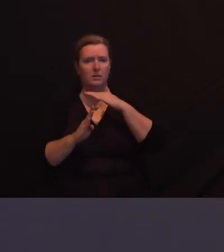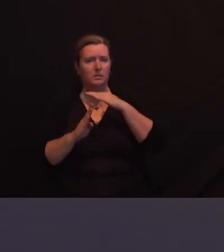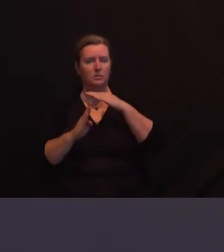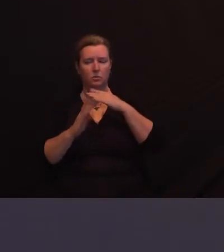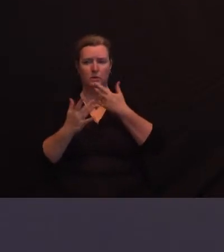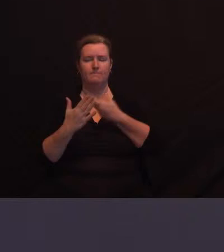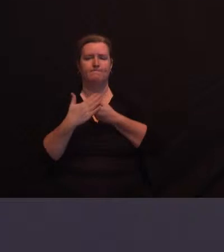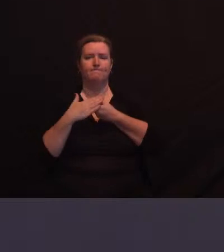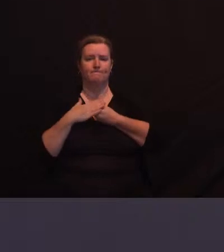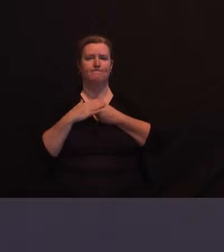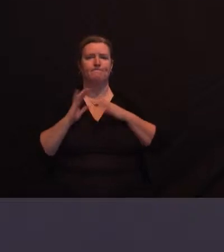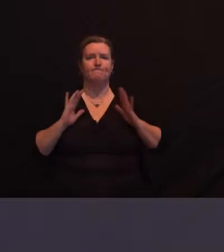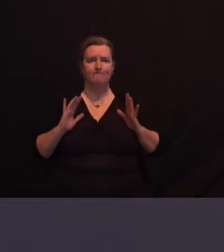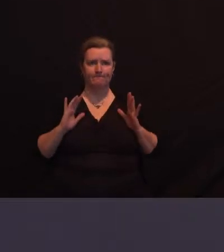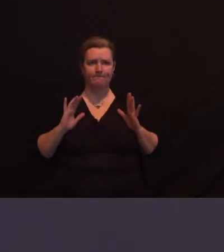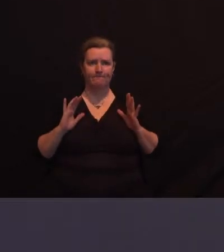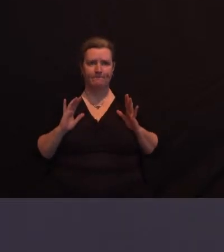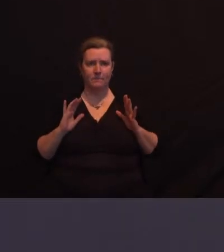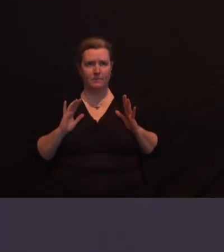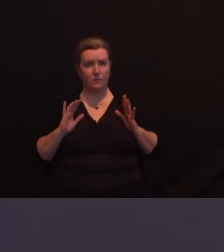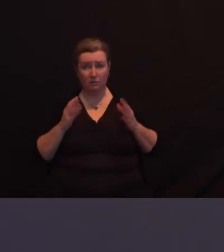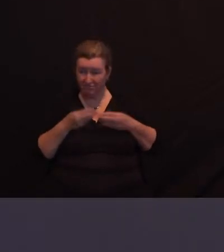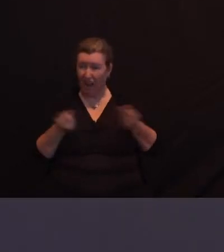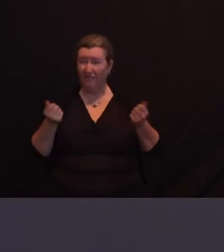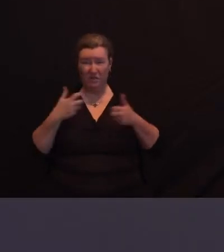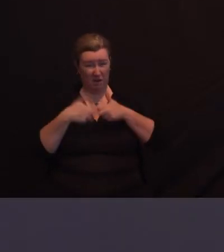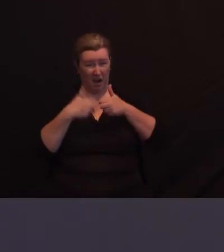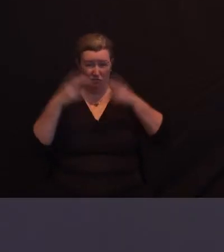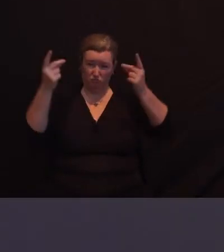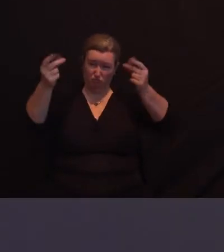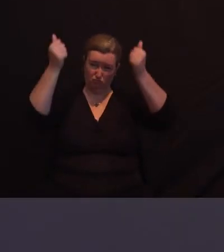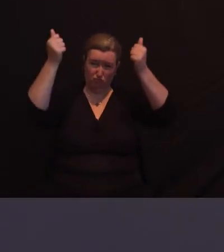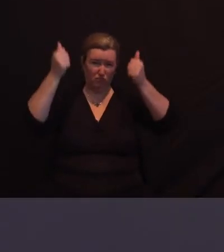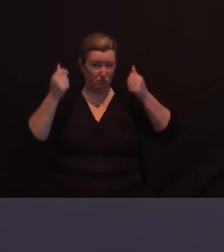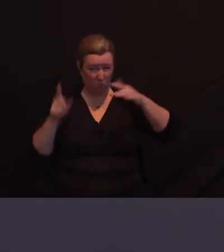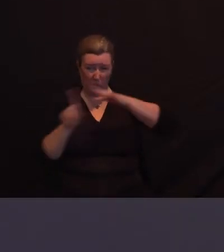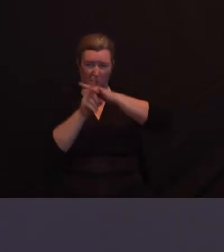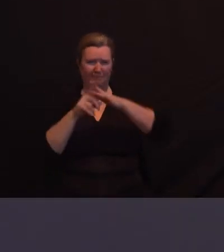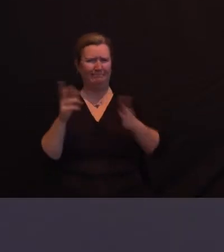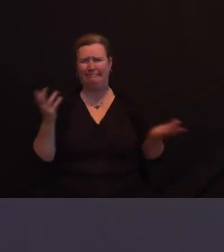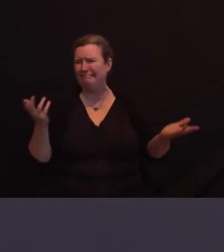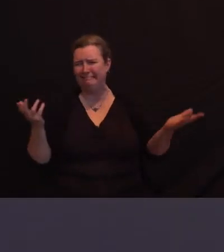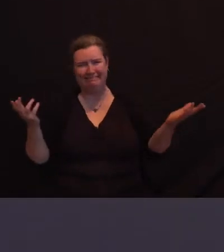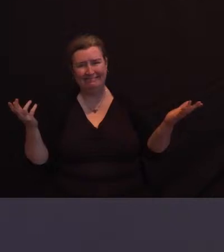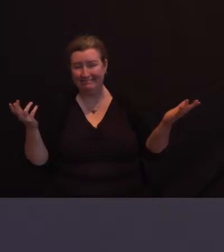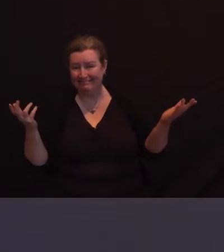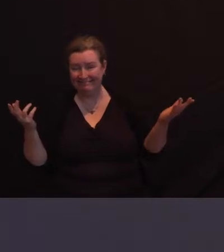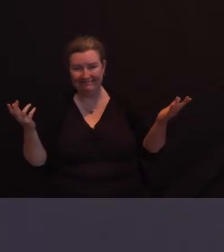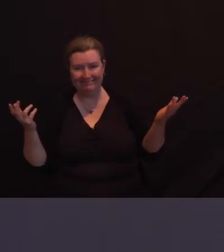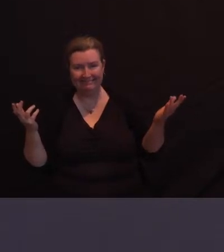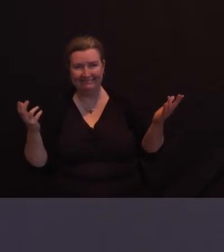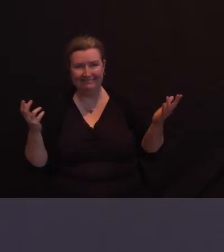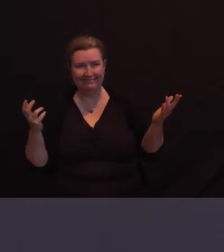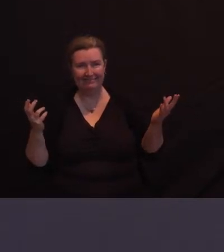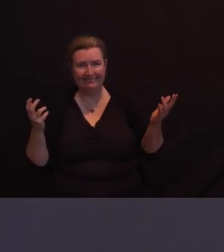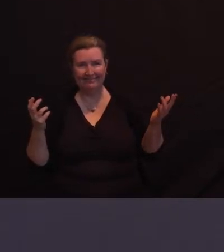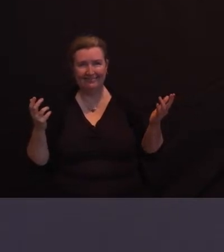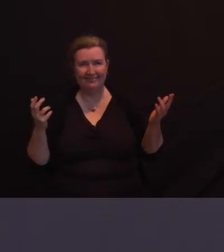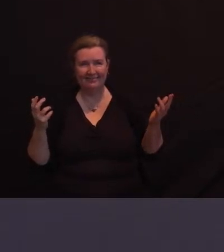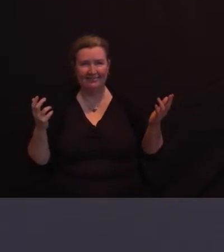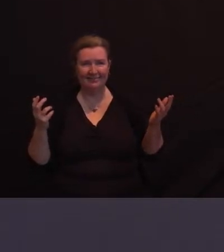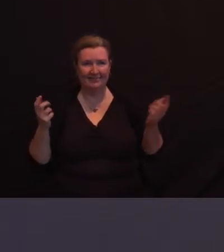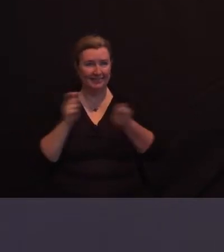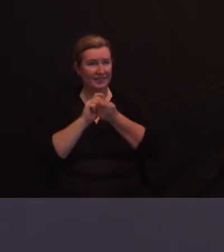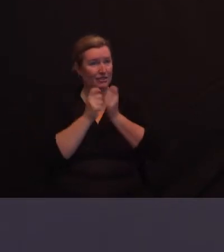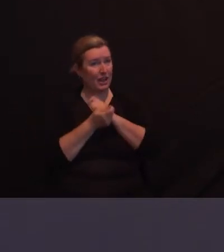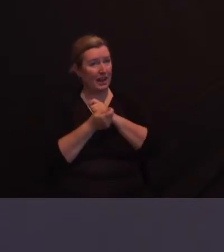thing figured out, it takes a turn. And I'd say 8 out of 10 of those turns are negative. A couple out of 10